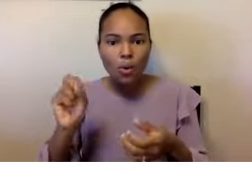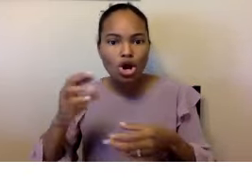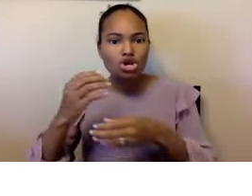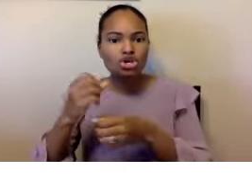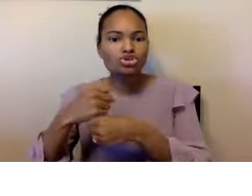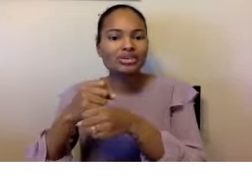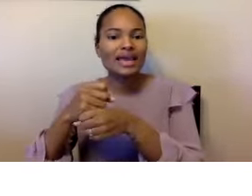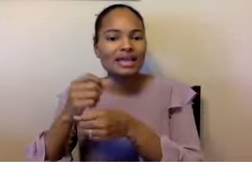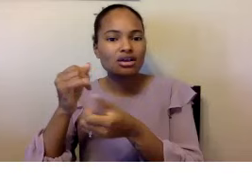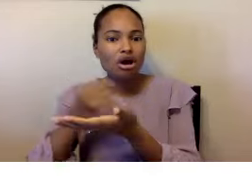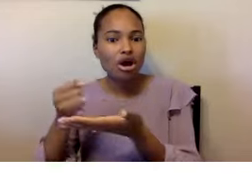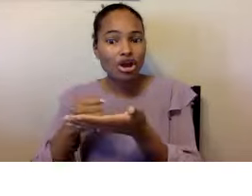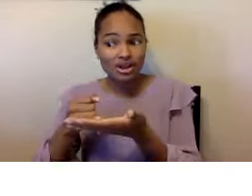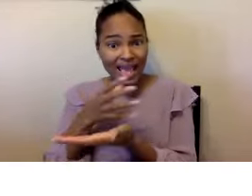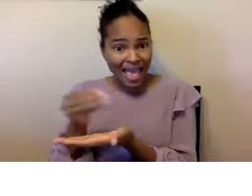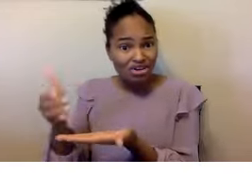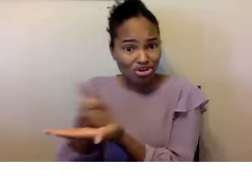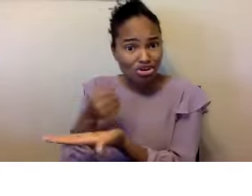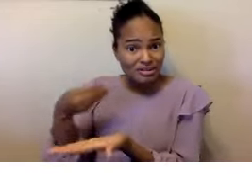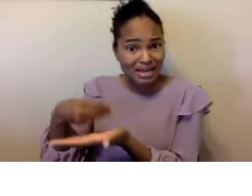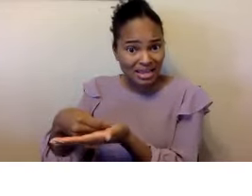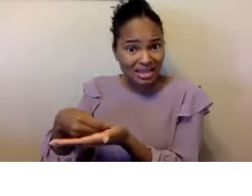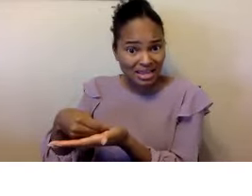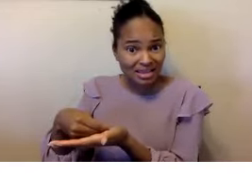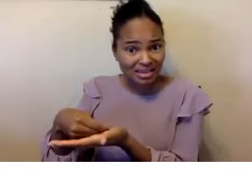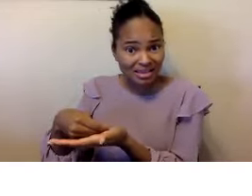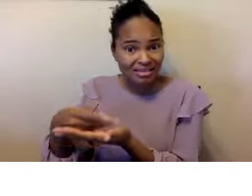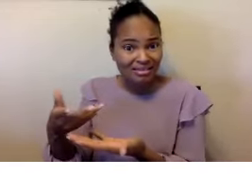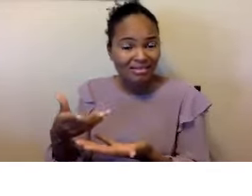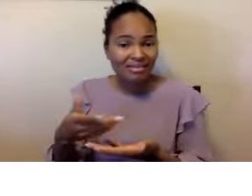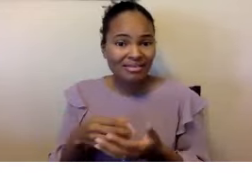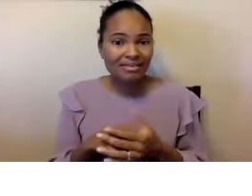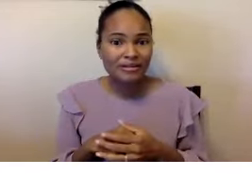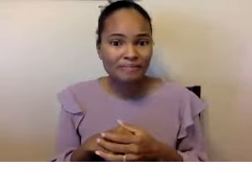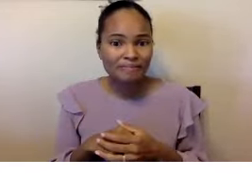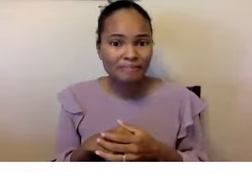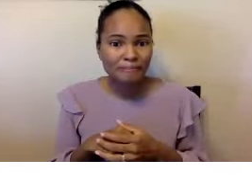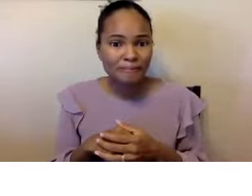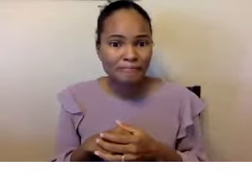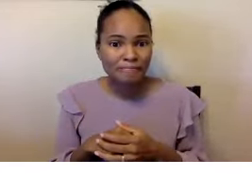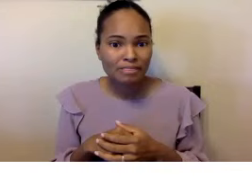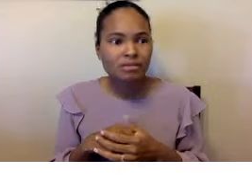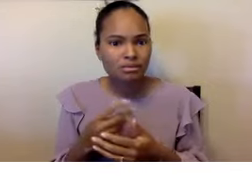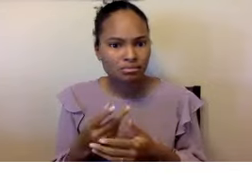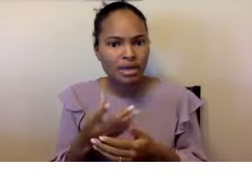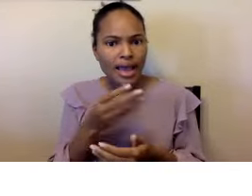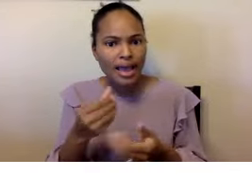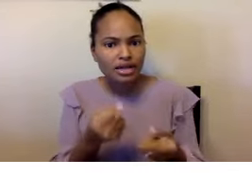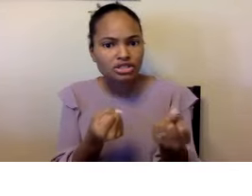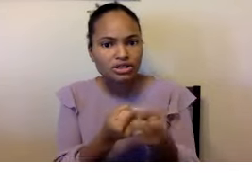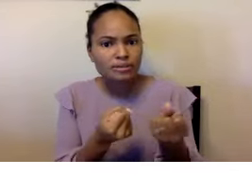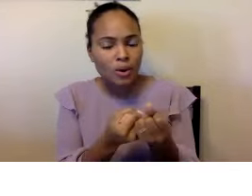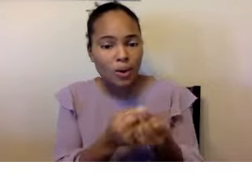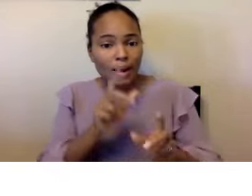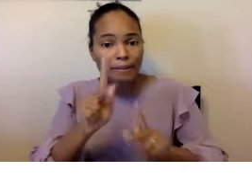and making money off of it. Also, let's also get behind people with disabilities